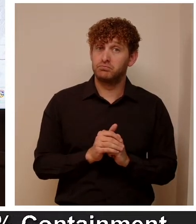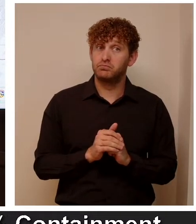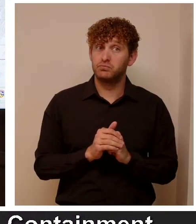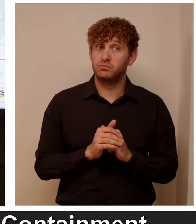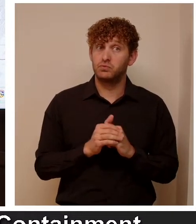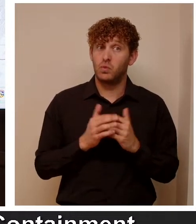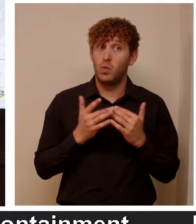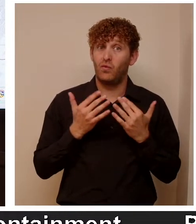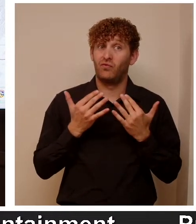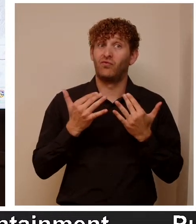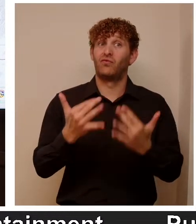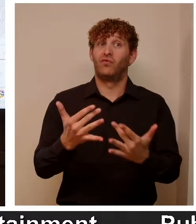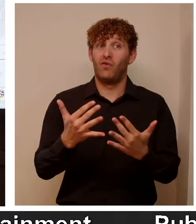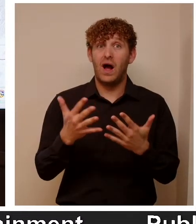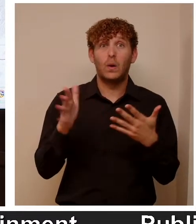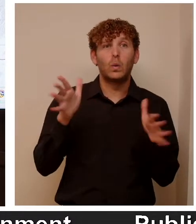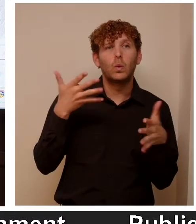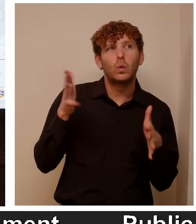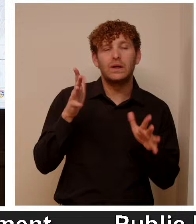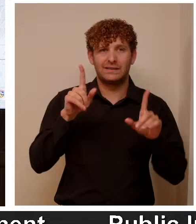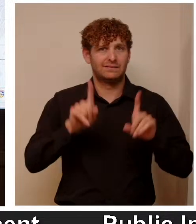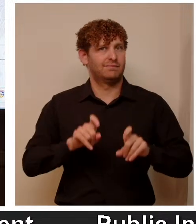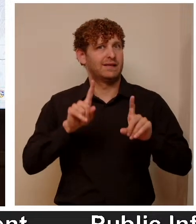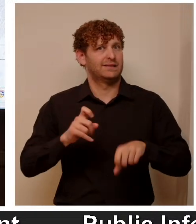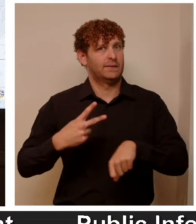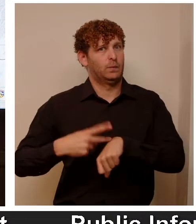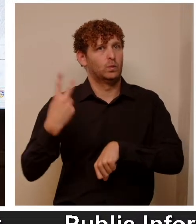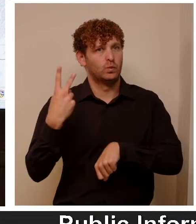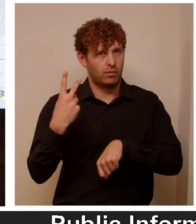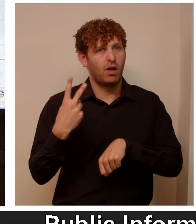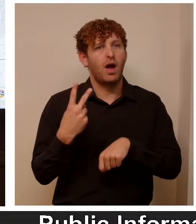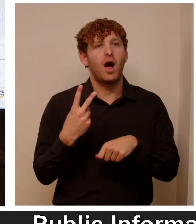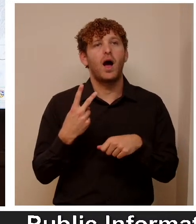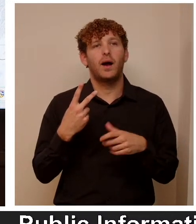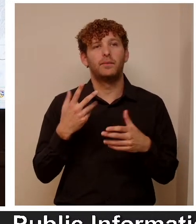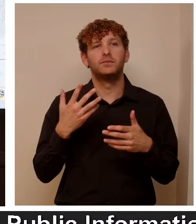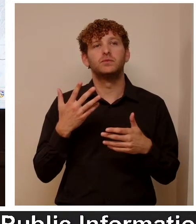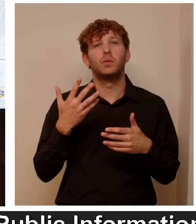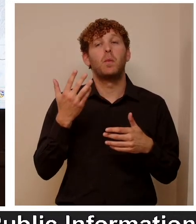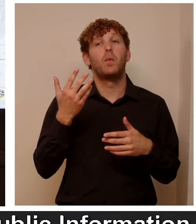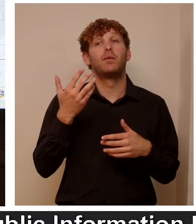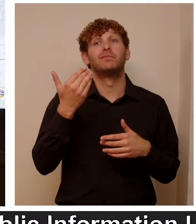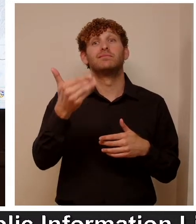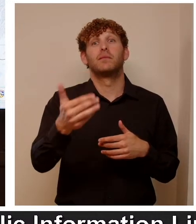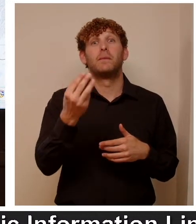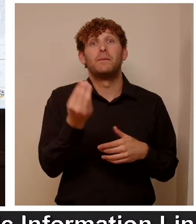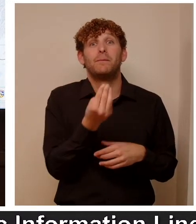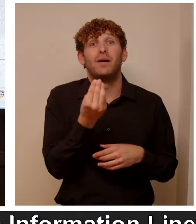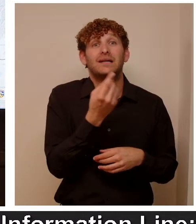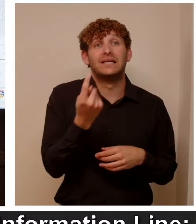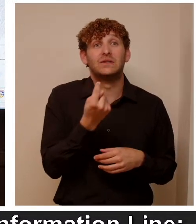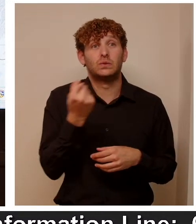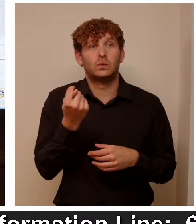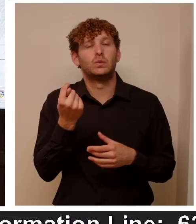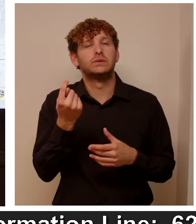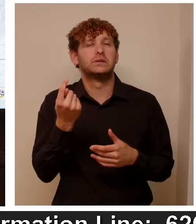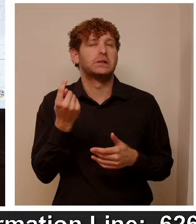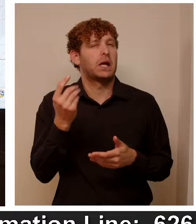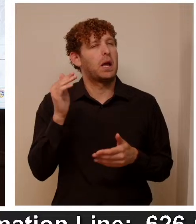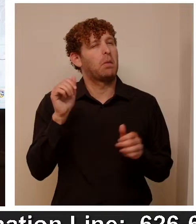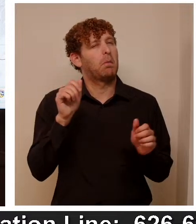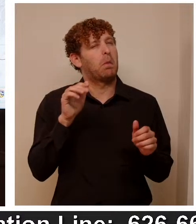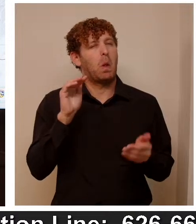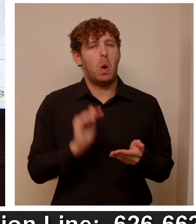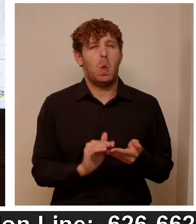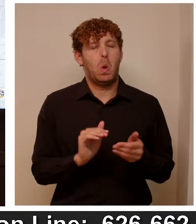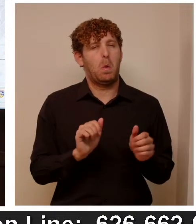wind tested twice, and the new wind event that's coming up Monday, Tuesday has a very low probability of producing any